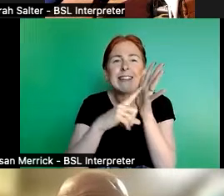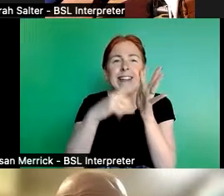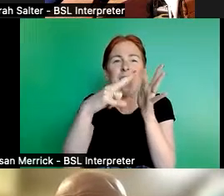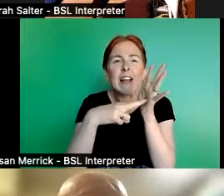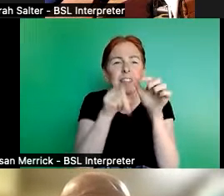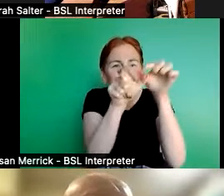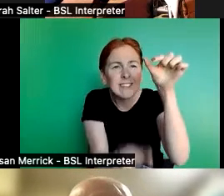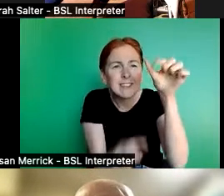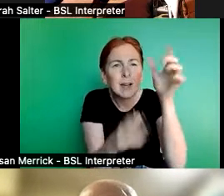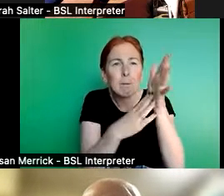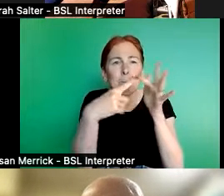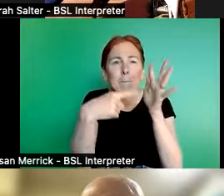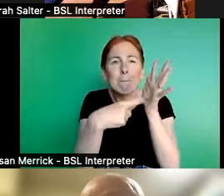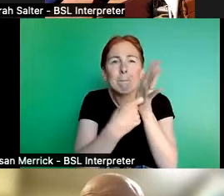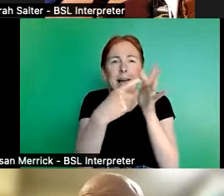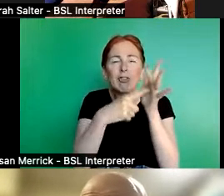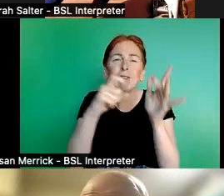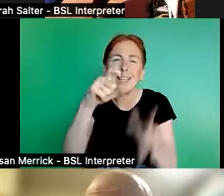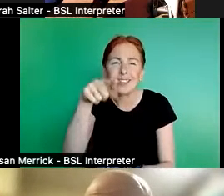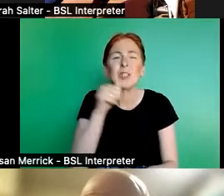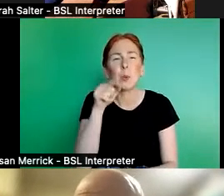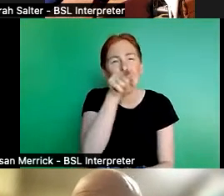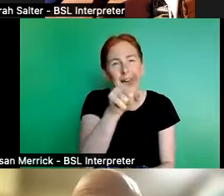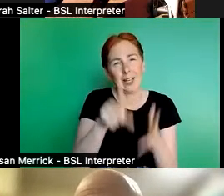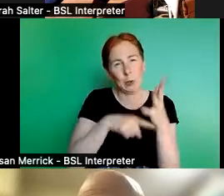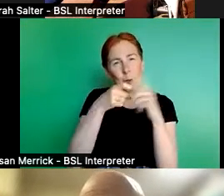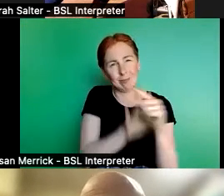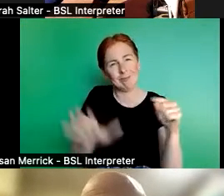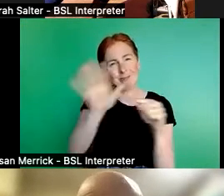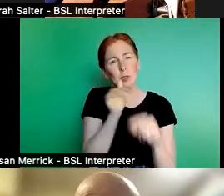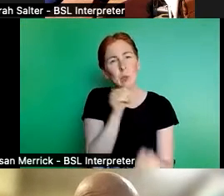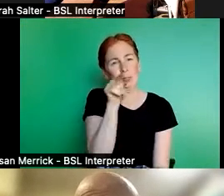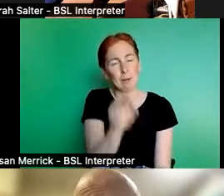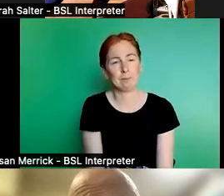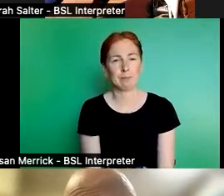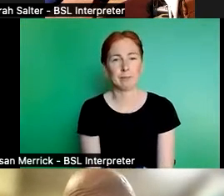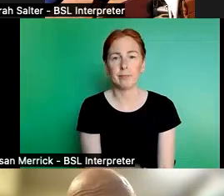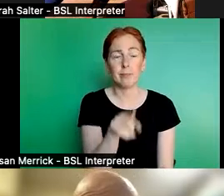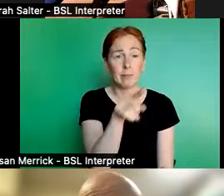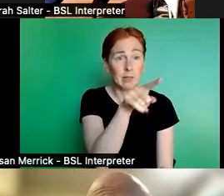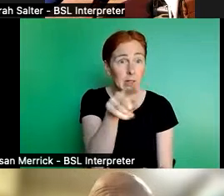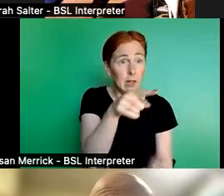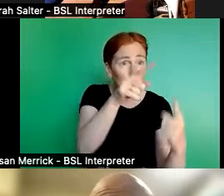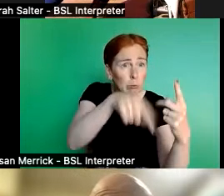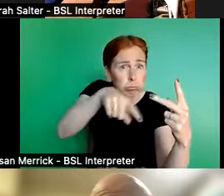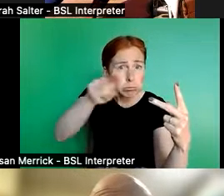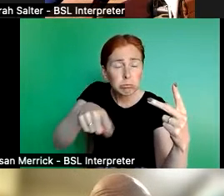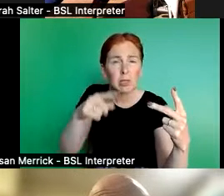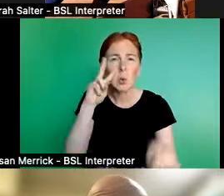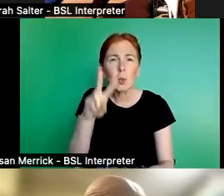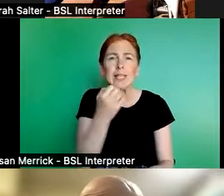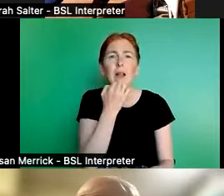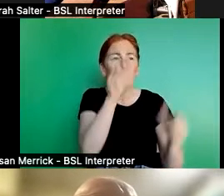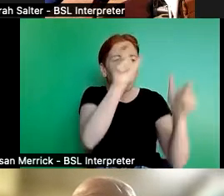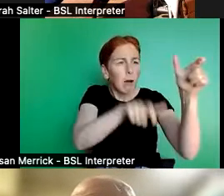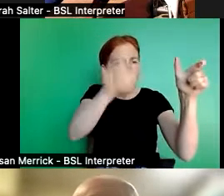if you ever come to Moorfields. They should have gone out with the Ark, but they don't. They still hang there. They're quite popular and everyone understands what they mean.